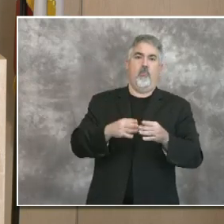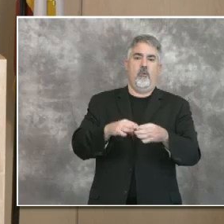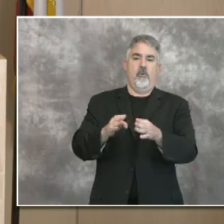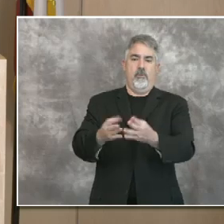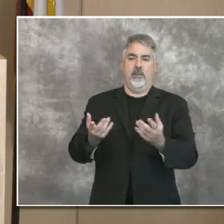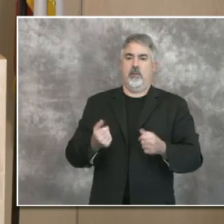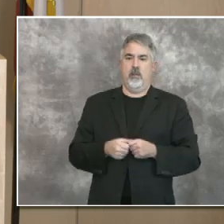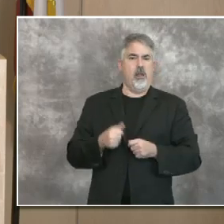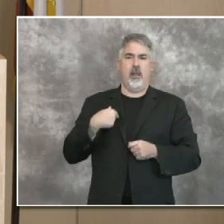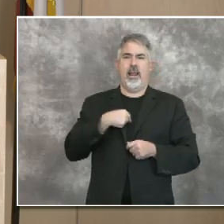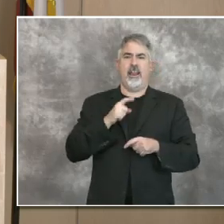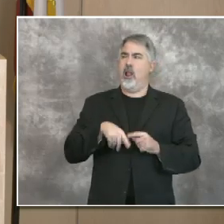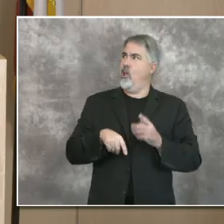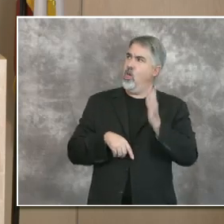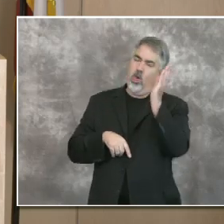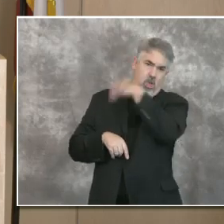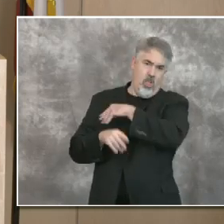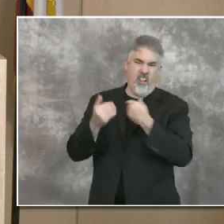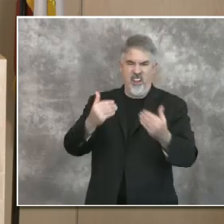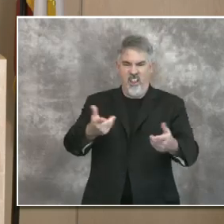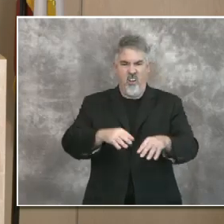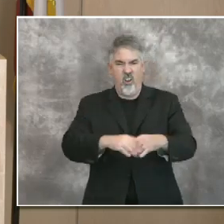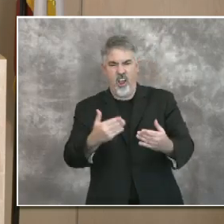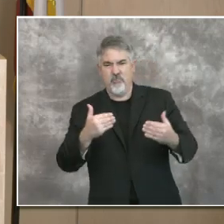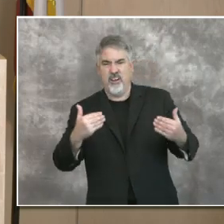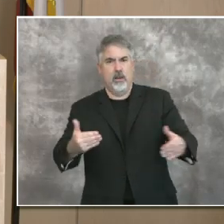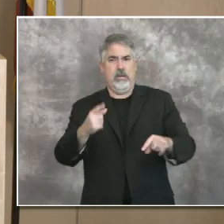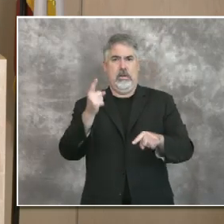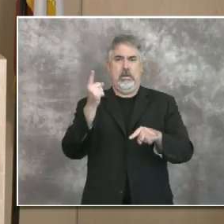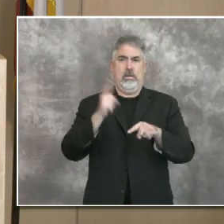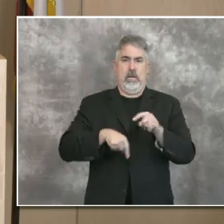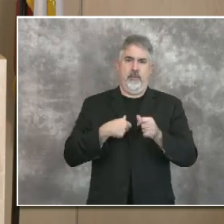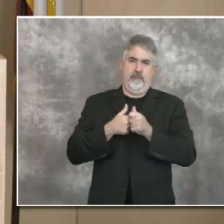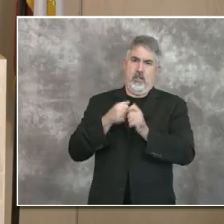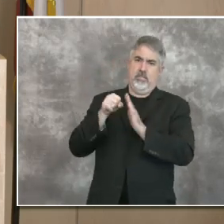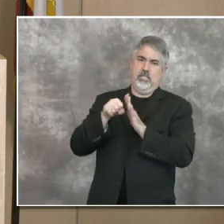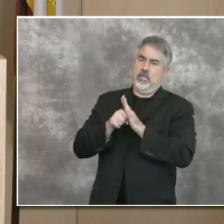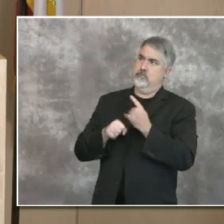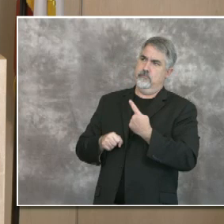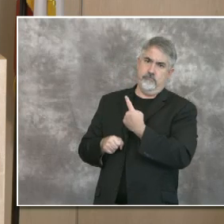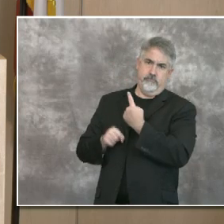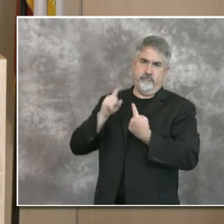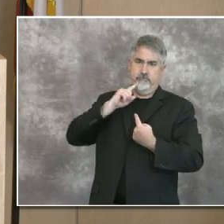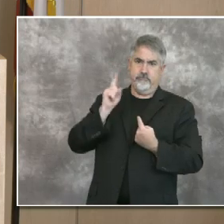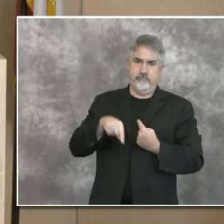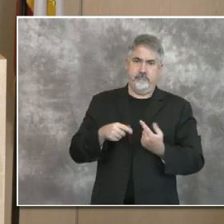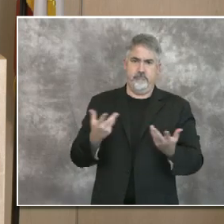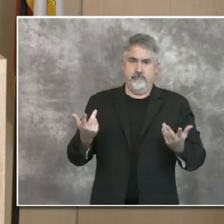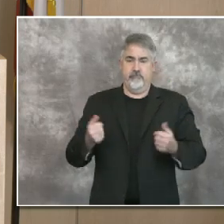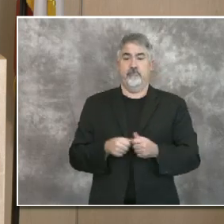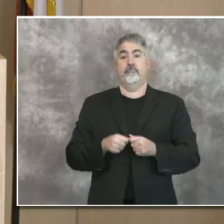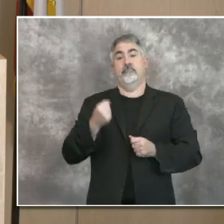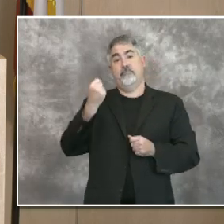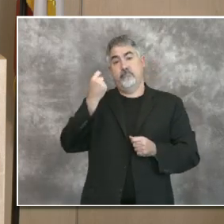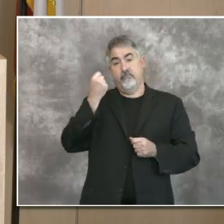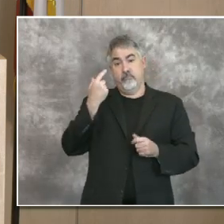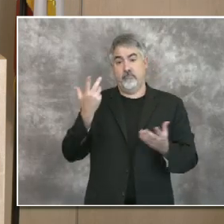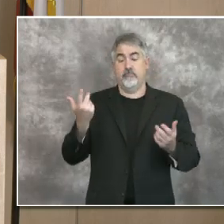open back up until the state gives the red light, the green light to do so.